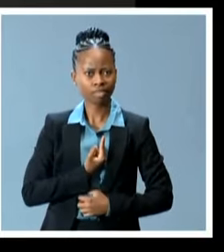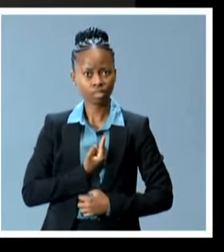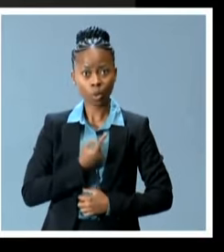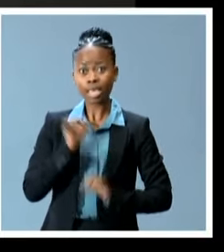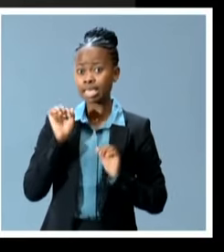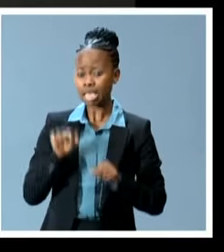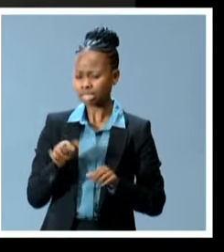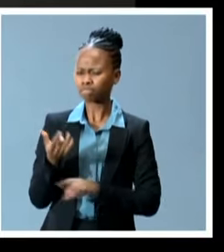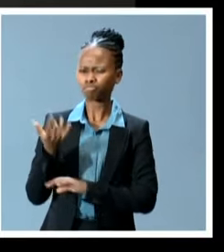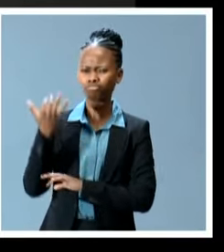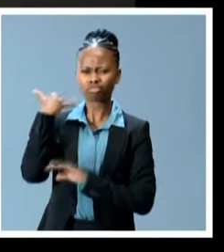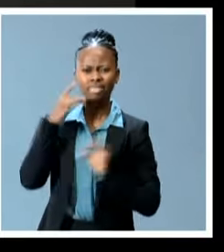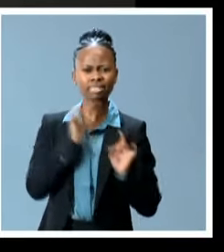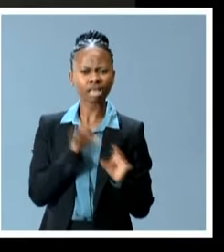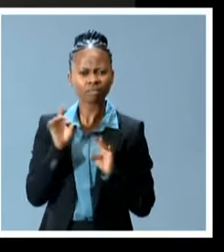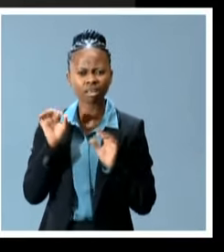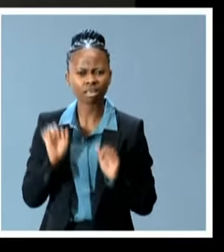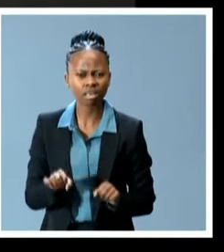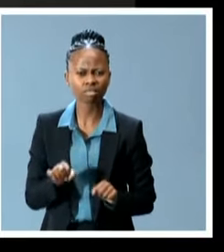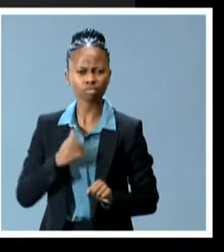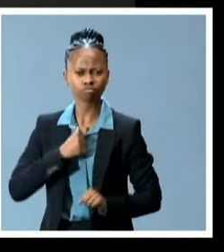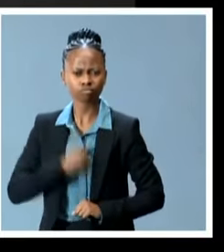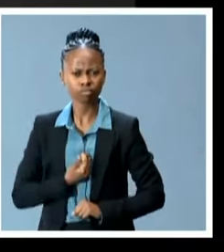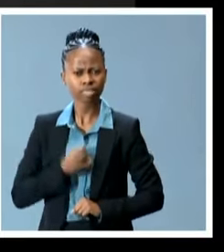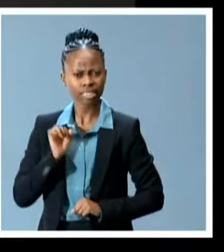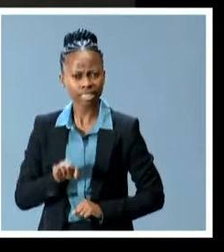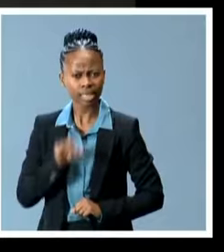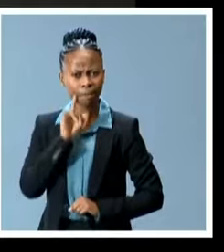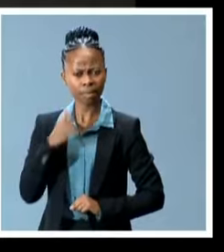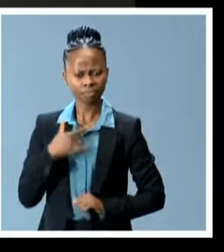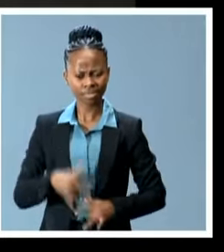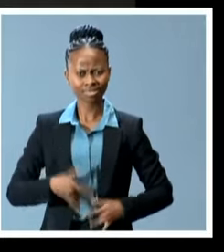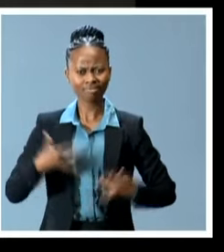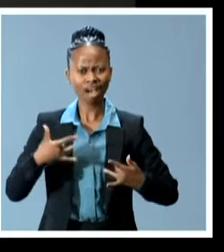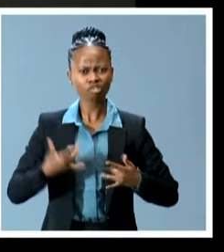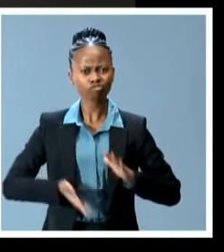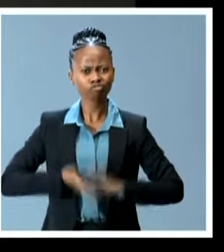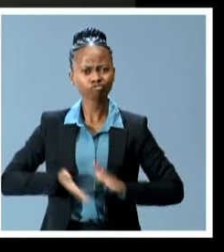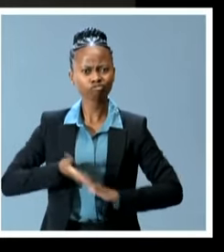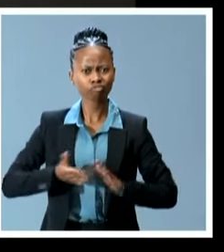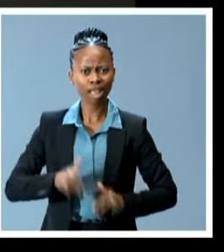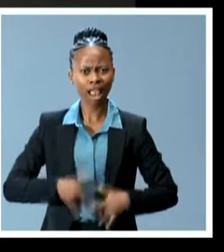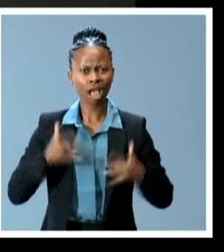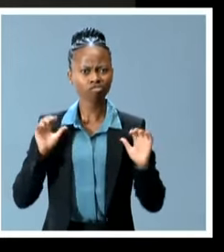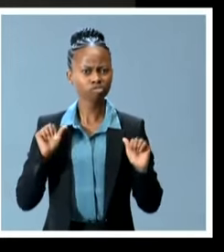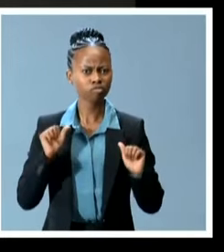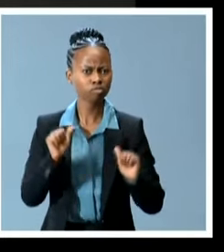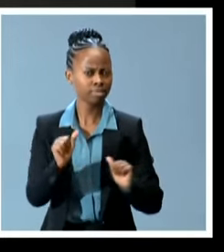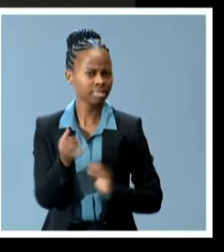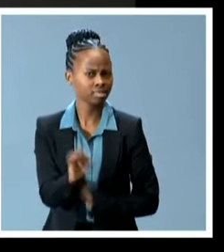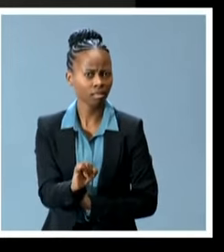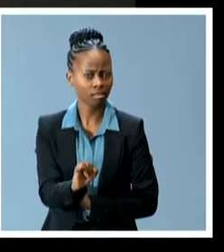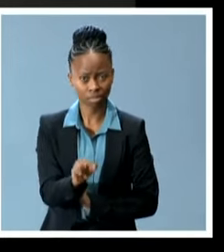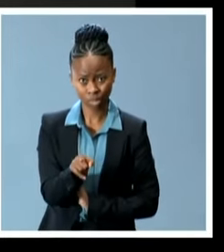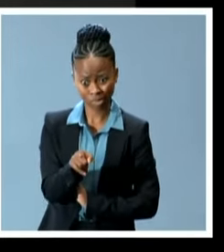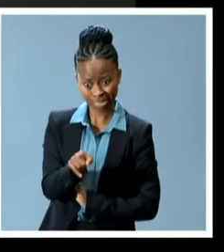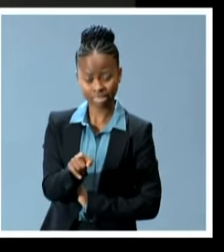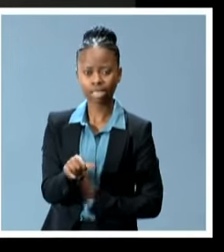but according to how I've survived that. And I think it's an important lesson, especially